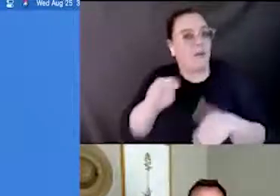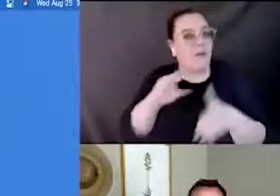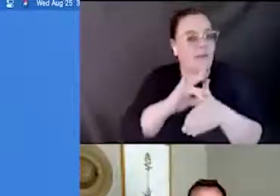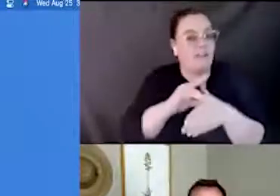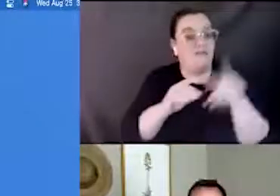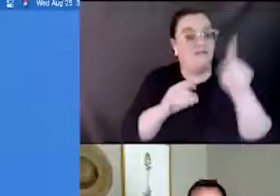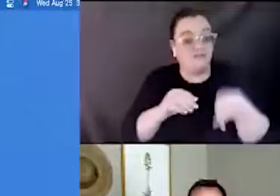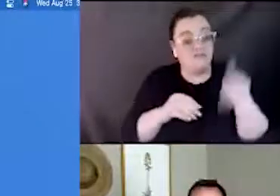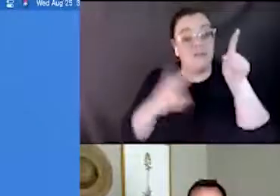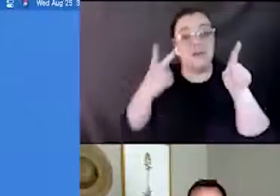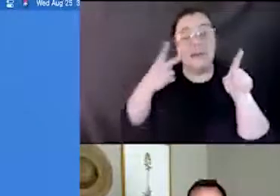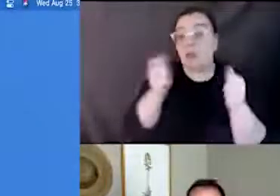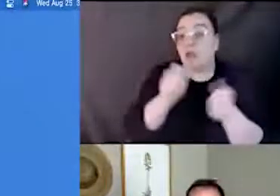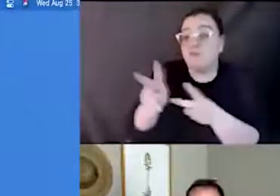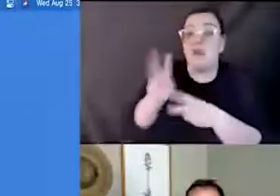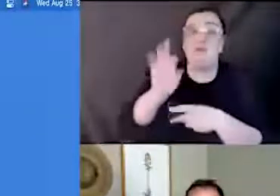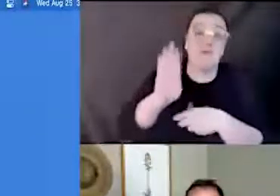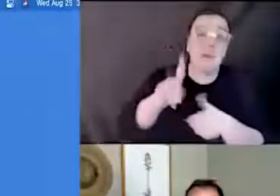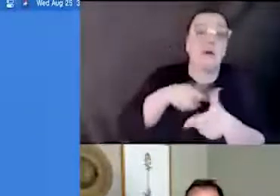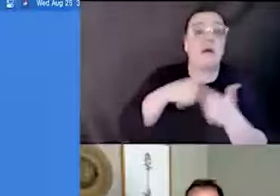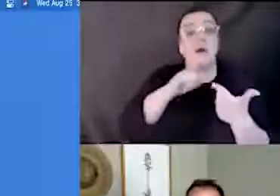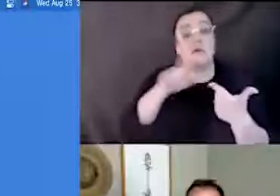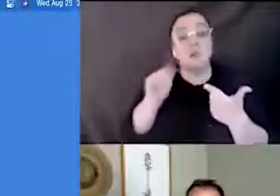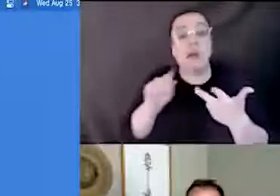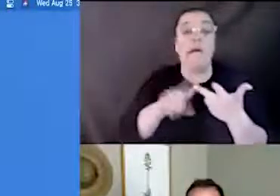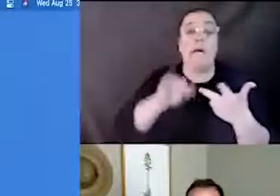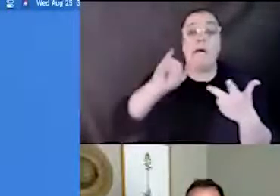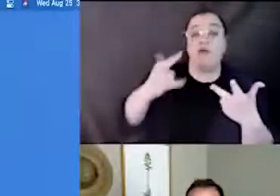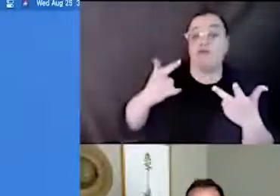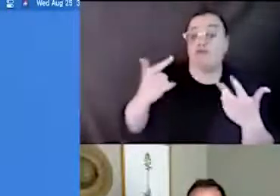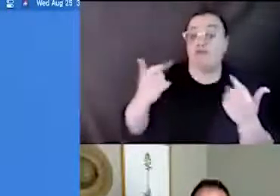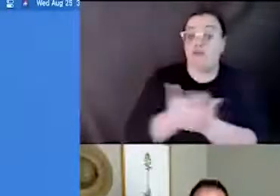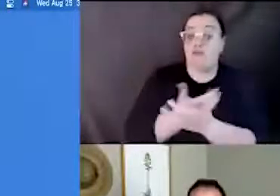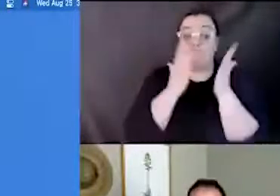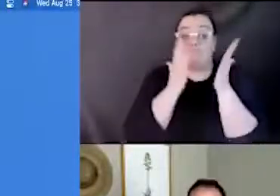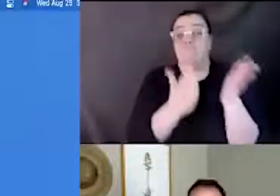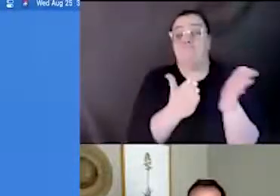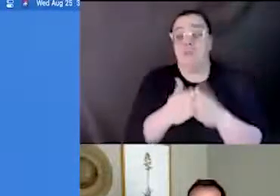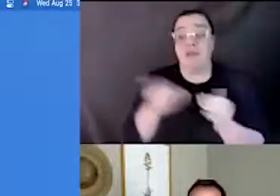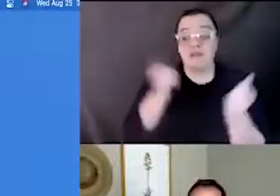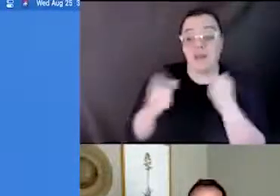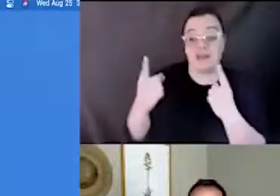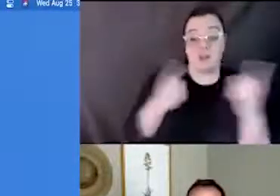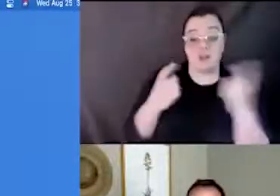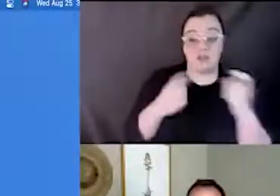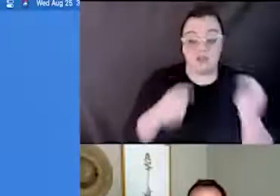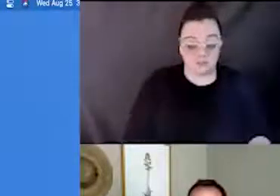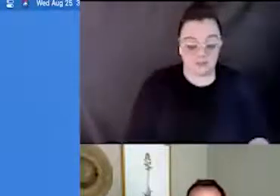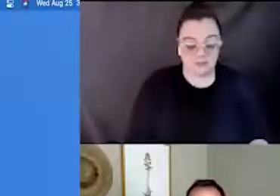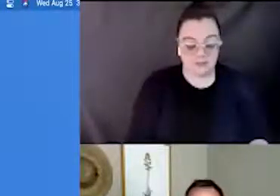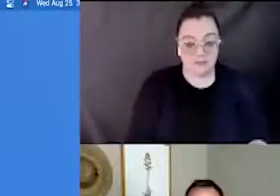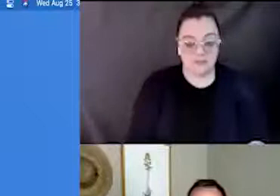here to then append to a tweet and publish. And any questions, I guess, at this point, I'd be happy to take